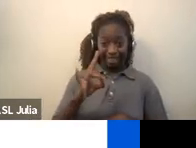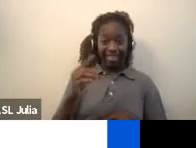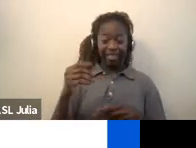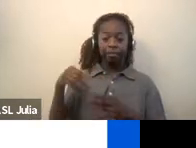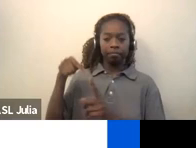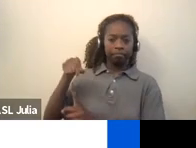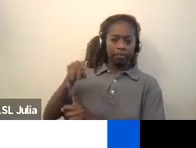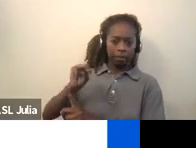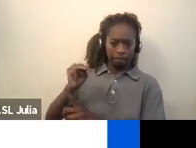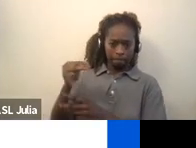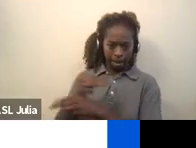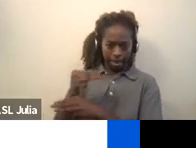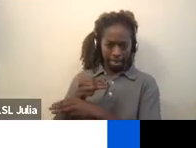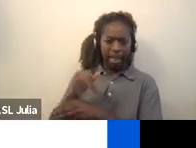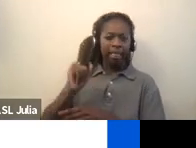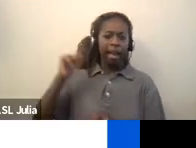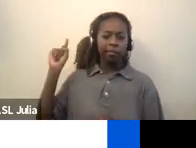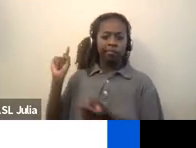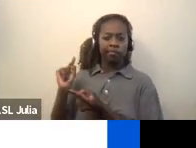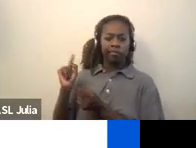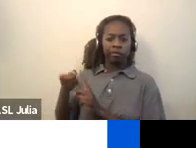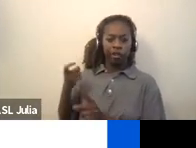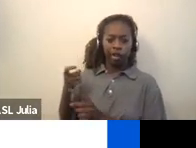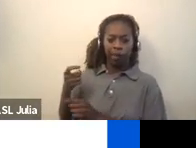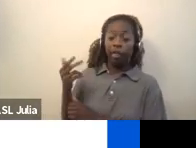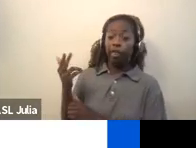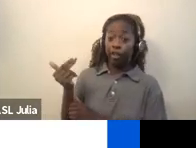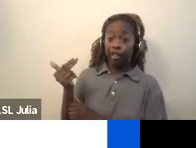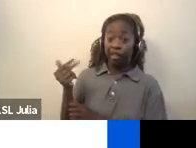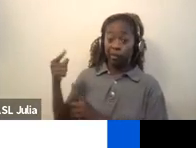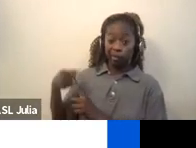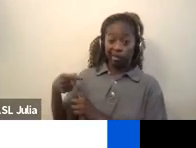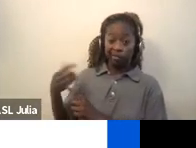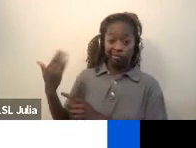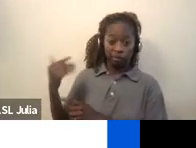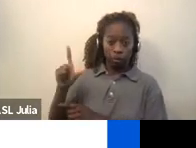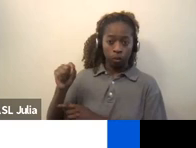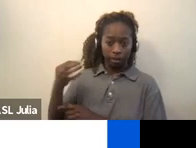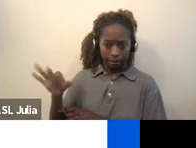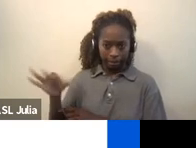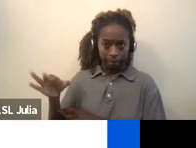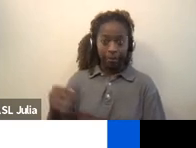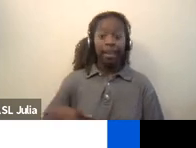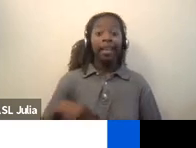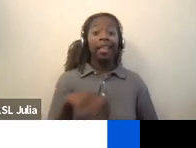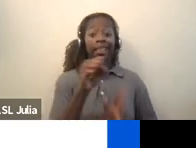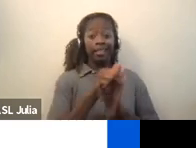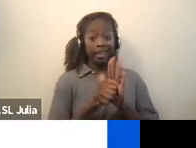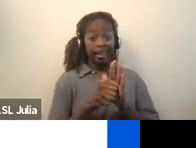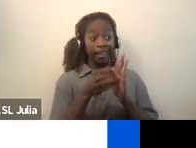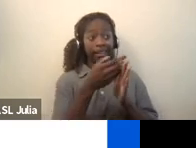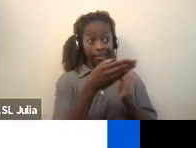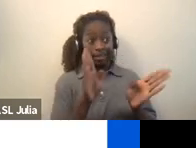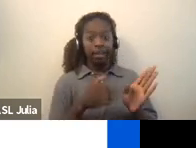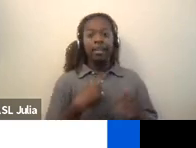percentage points from 2019 which is less than the statewide decline of 16 percentage points